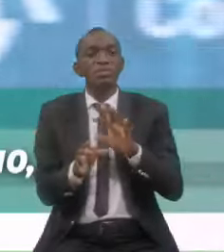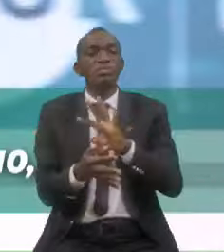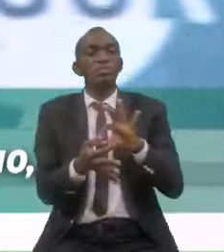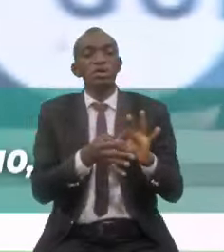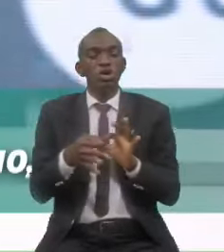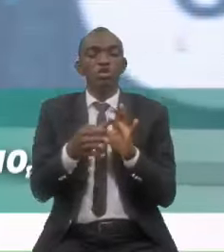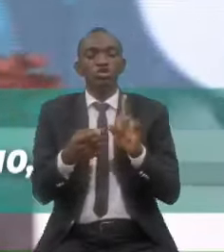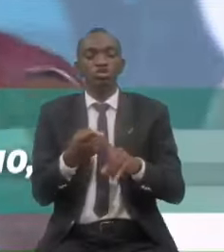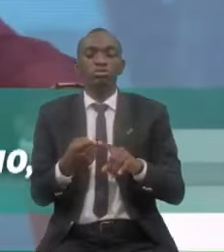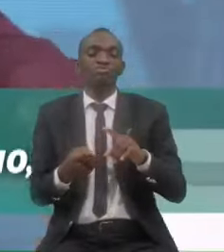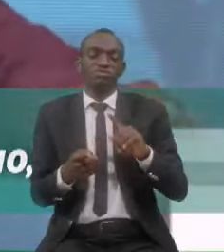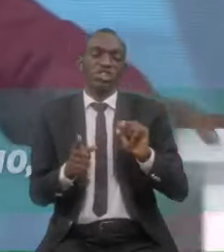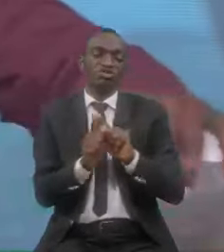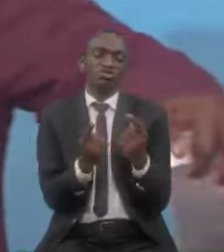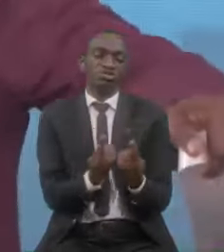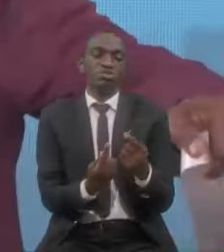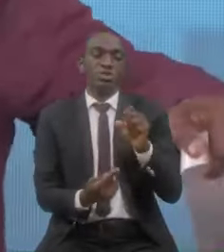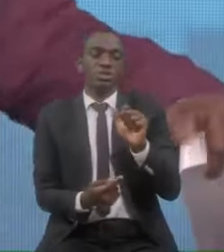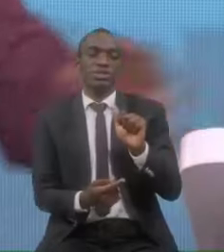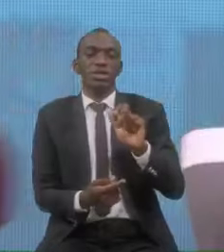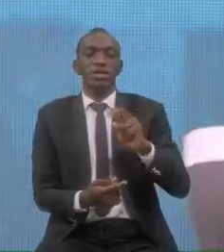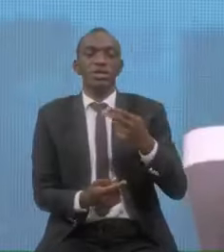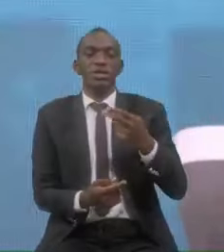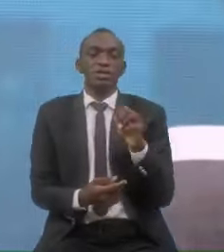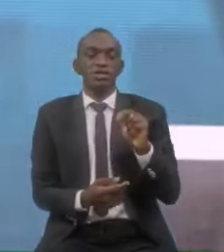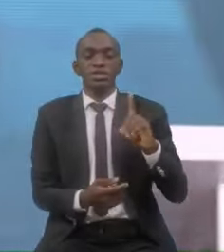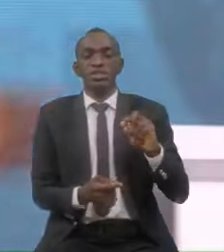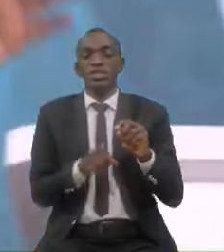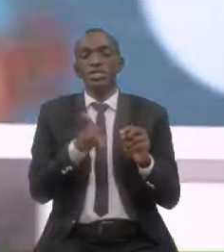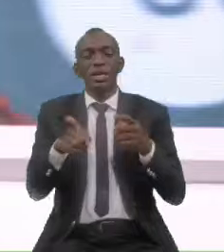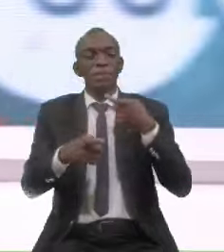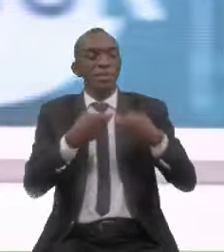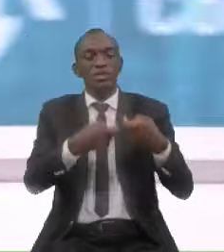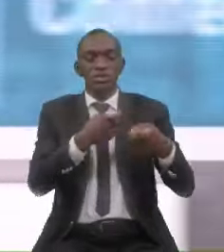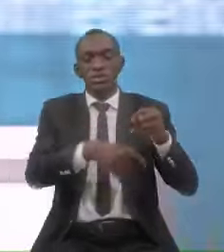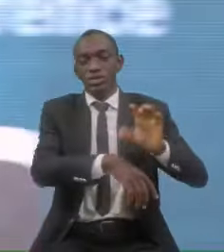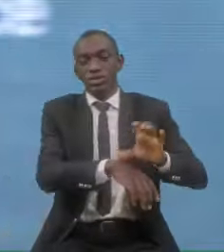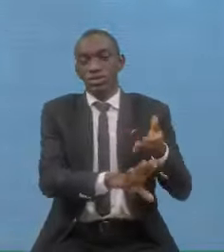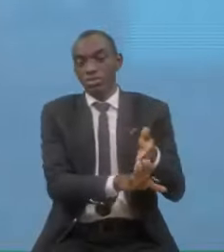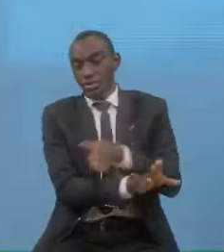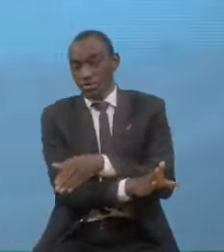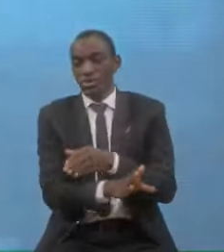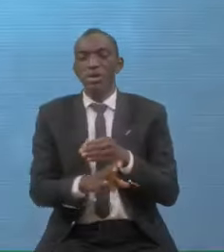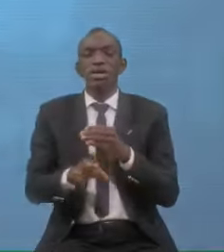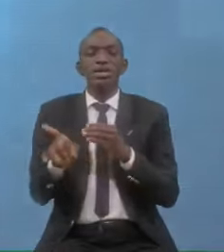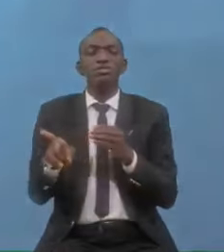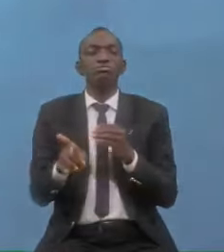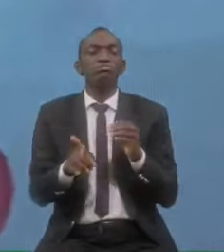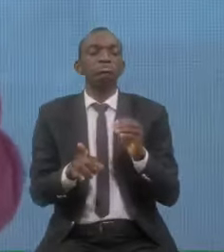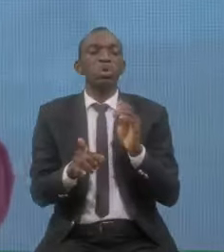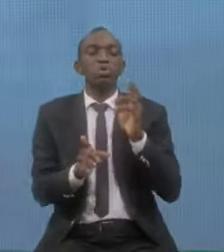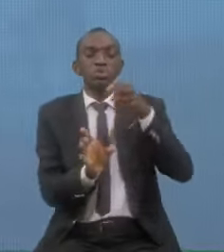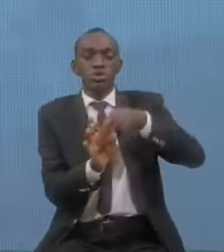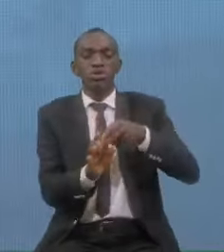an injurious person, as a sinner who had not been touched and transformed by the Spirit of the